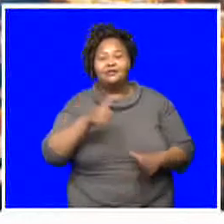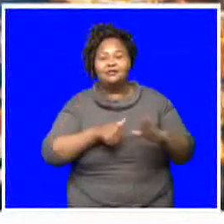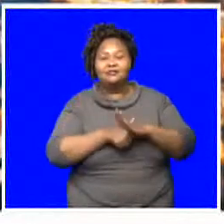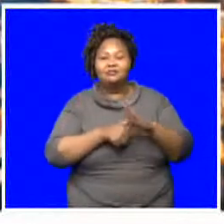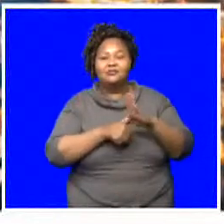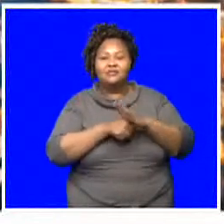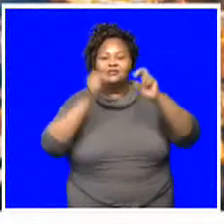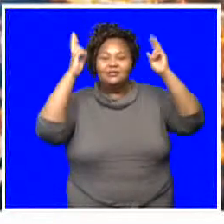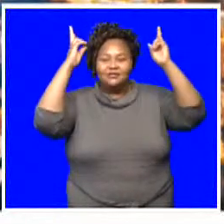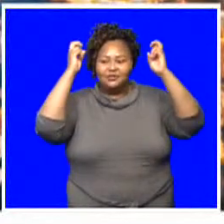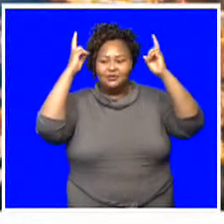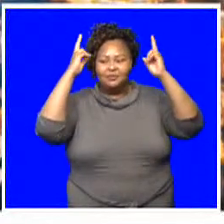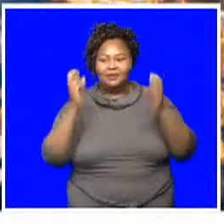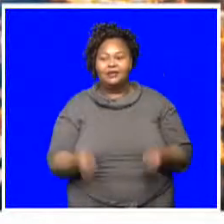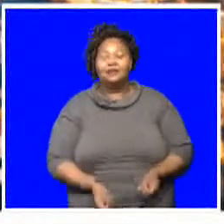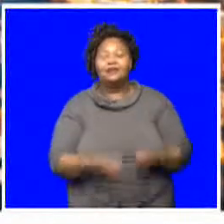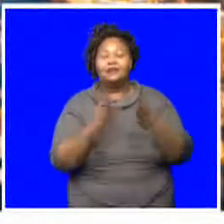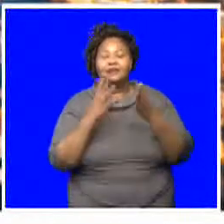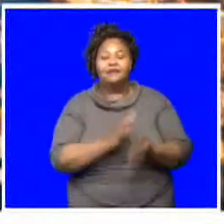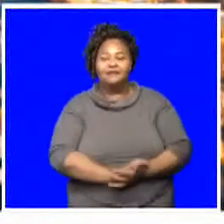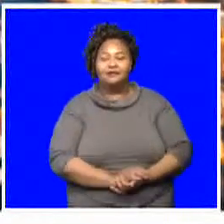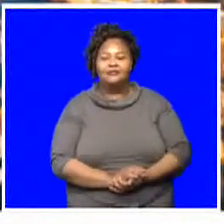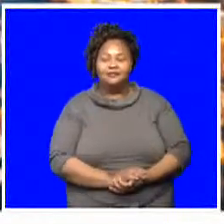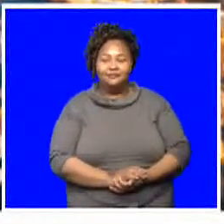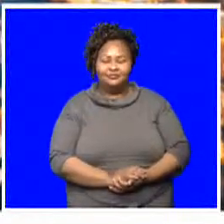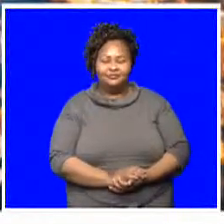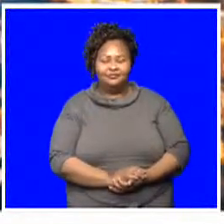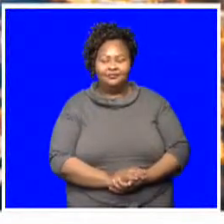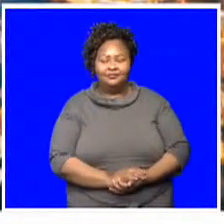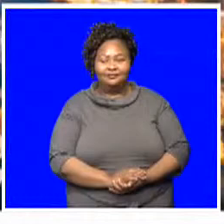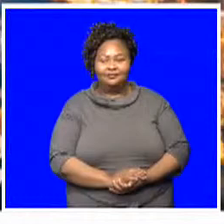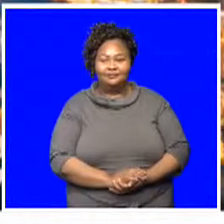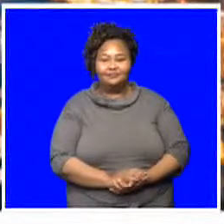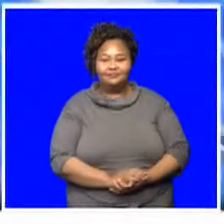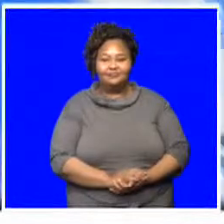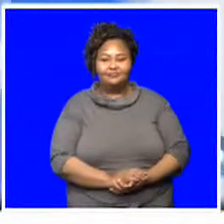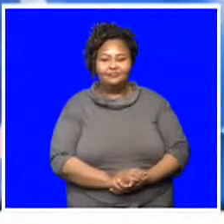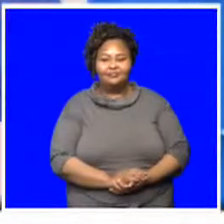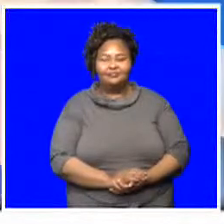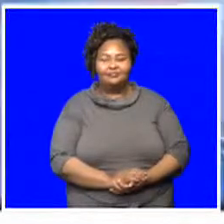alongside Nomakabiso Nkambule. First, let us take a look at today's headlines.